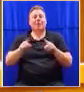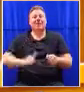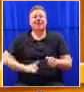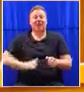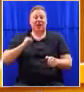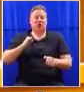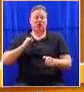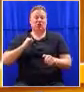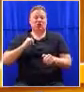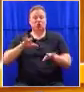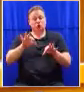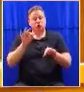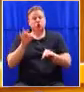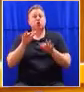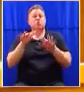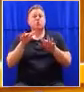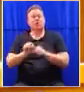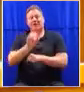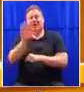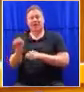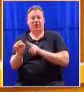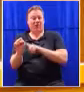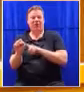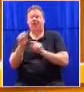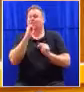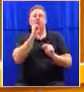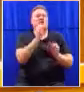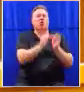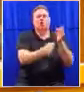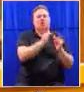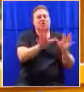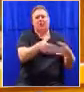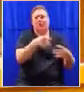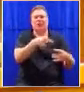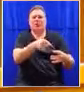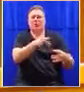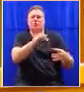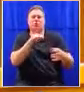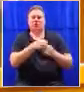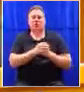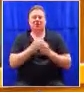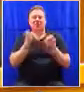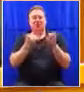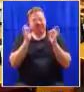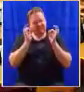South Africa over what may be politically expedient. You have to make the difficult choices.